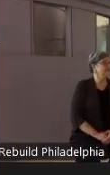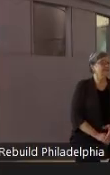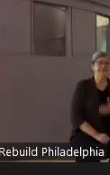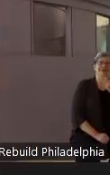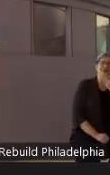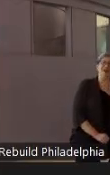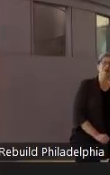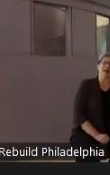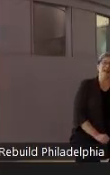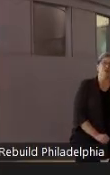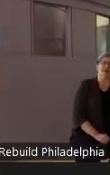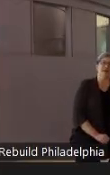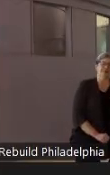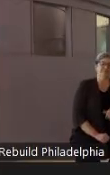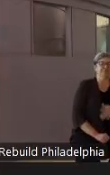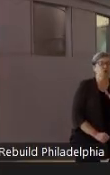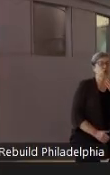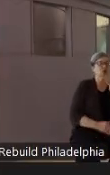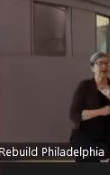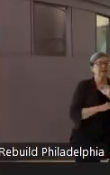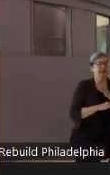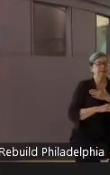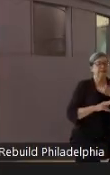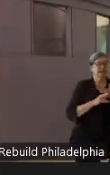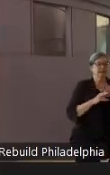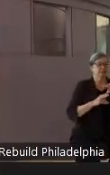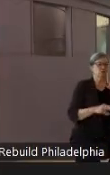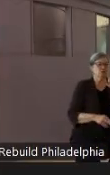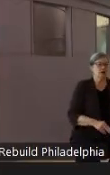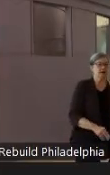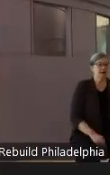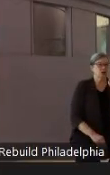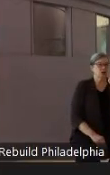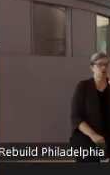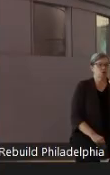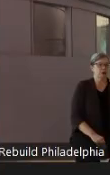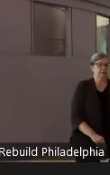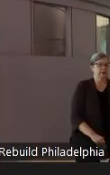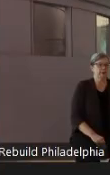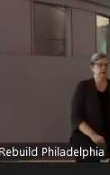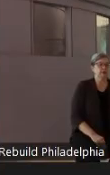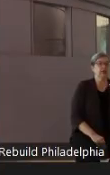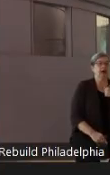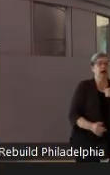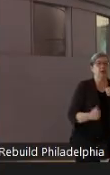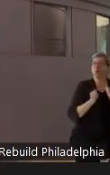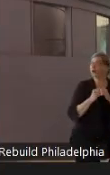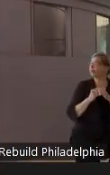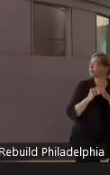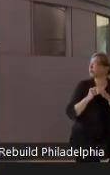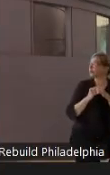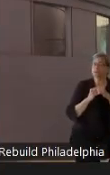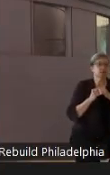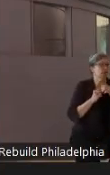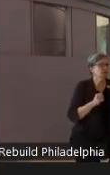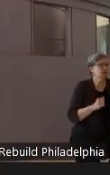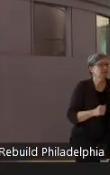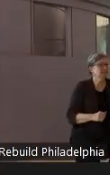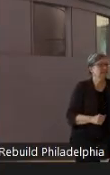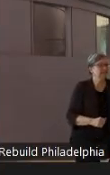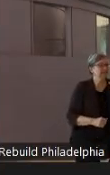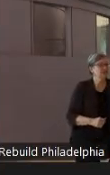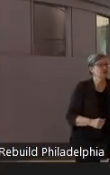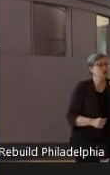Thank you, Adria. Good evening, everyone. My name is Ryan Drummond, project manager with Digsaw Architects. I'm